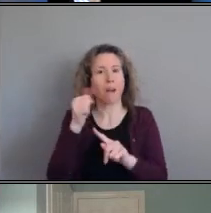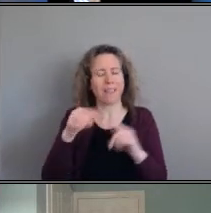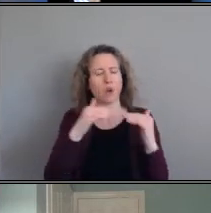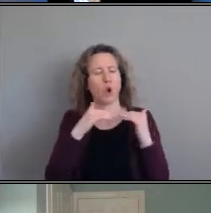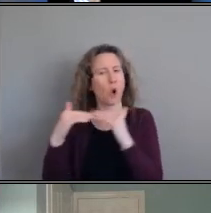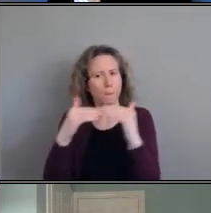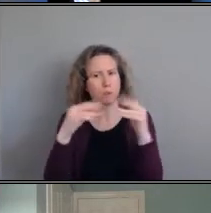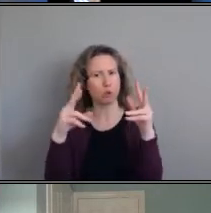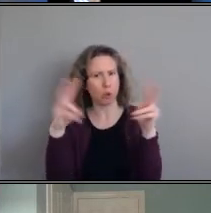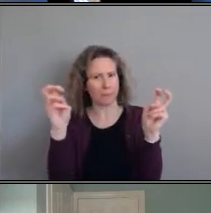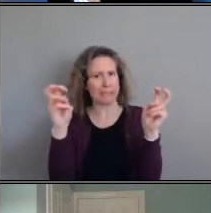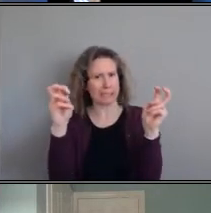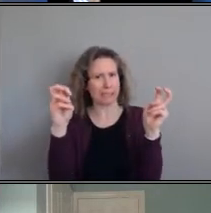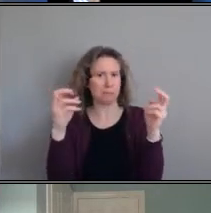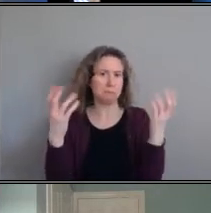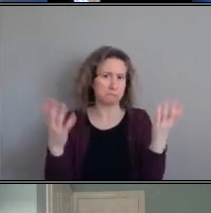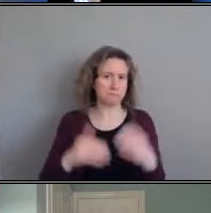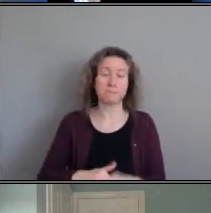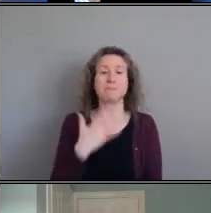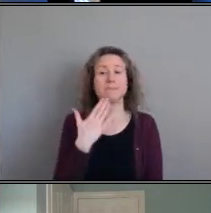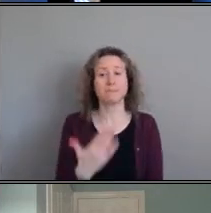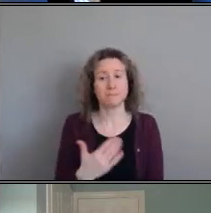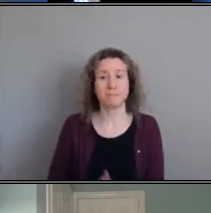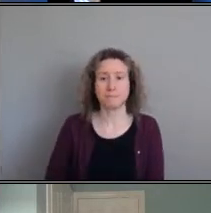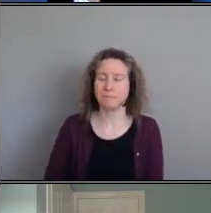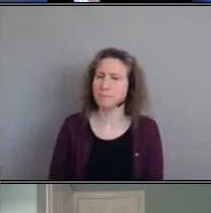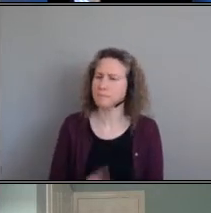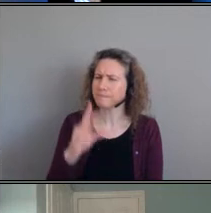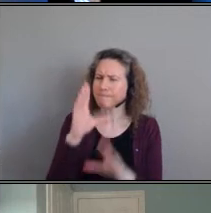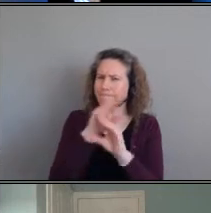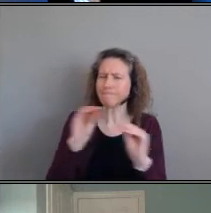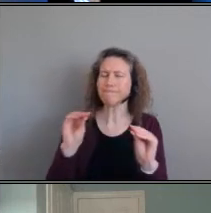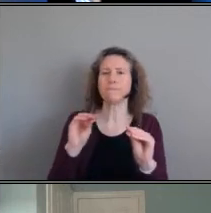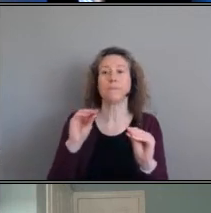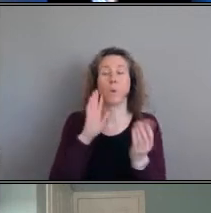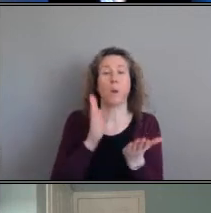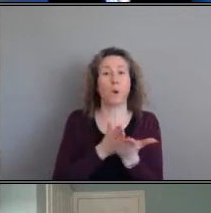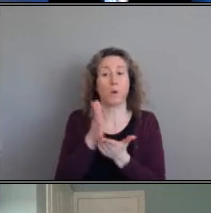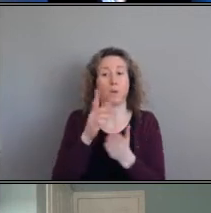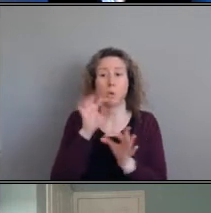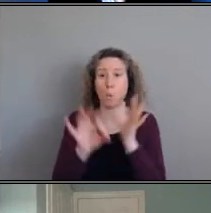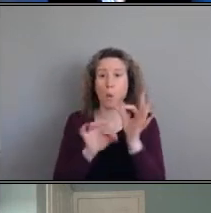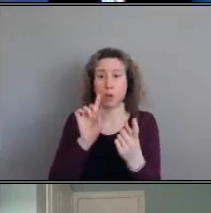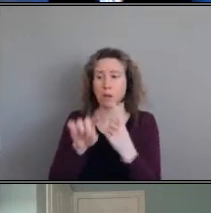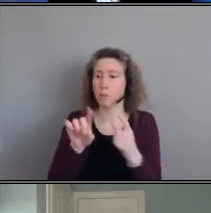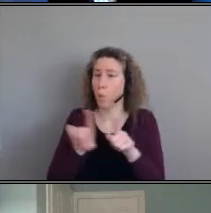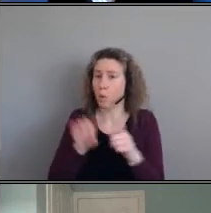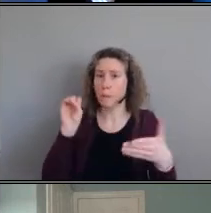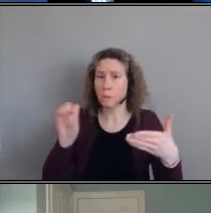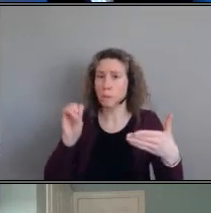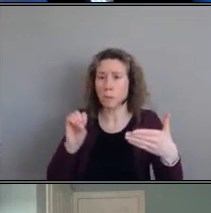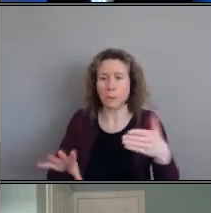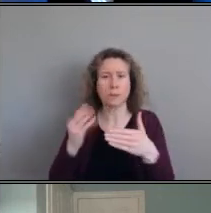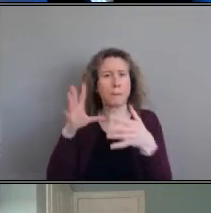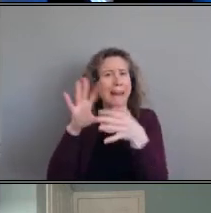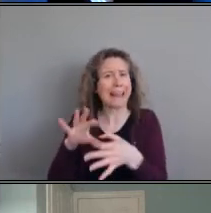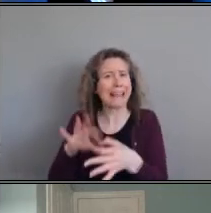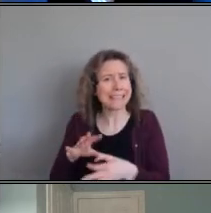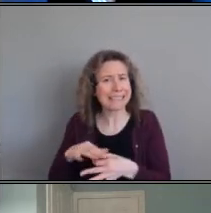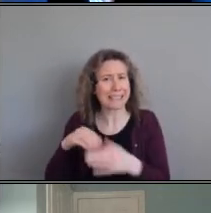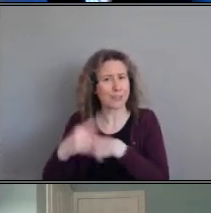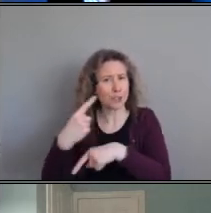topic. Thank you very much. Just so you know, while we're doing the Q&A, we're also sharing some links in the chat there. These are for other